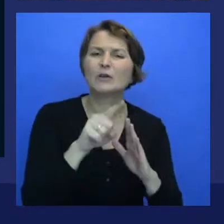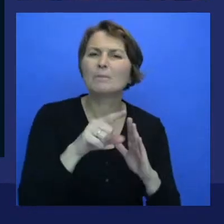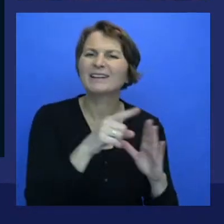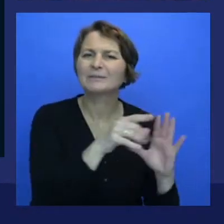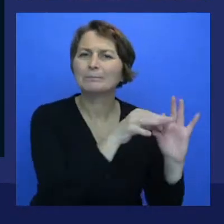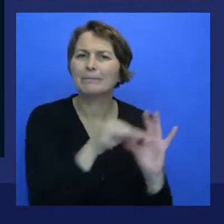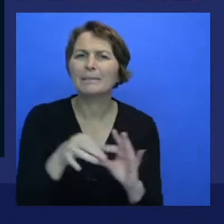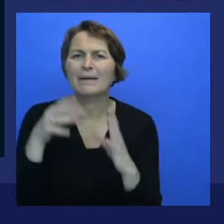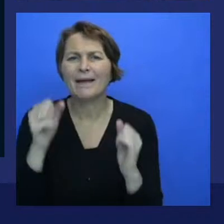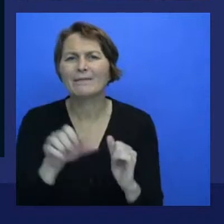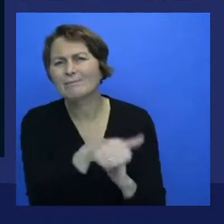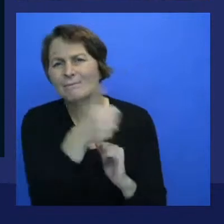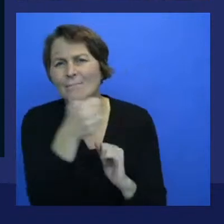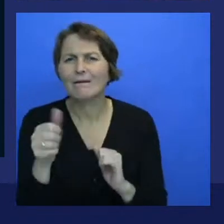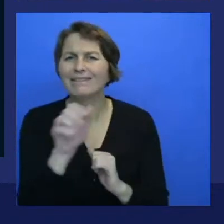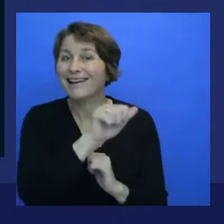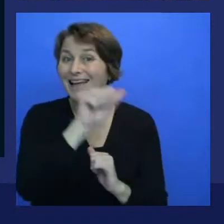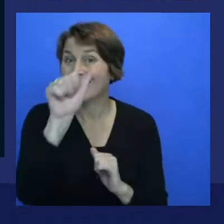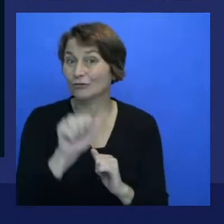service.